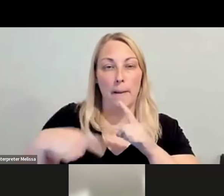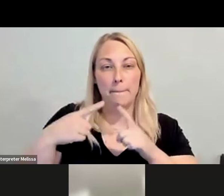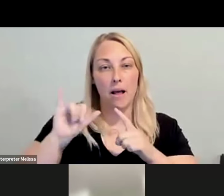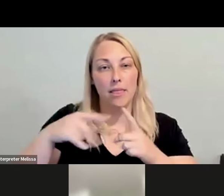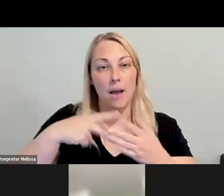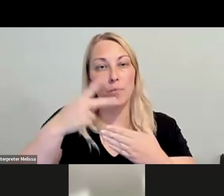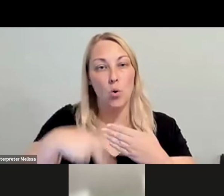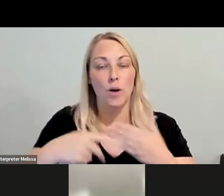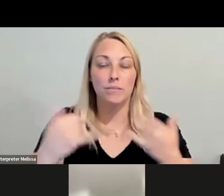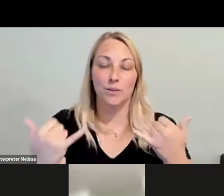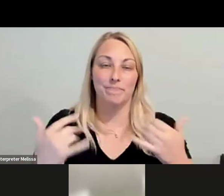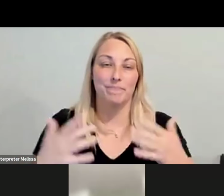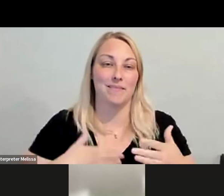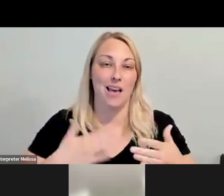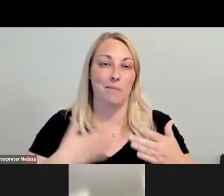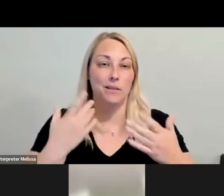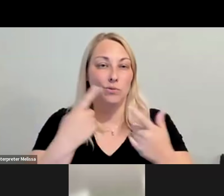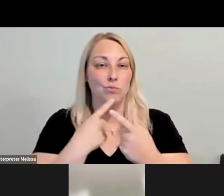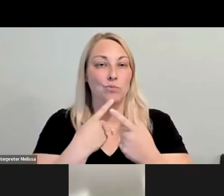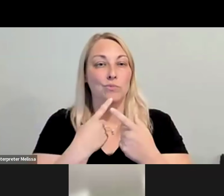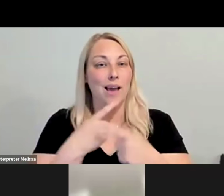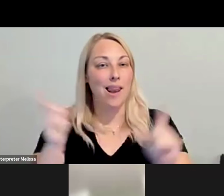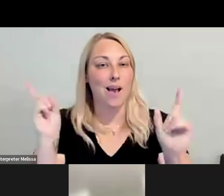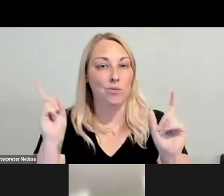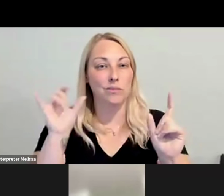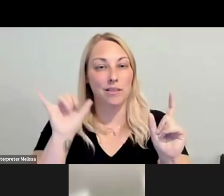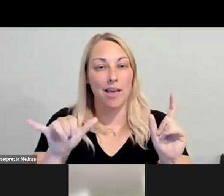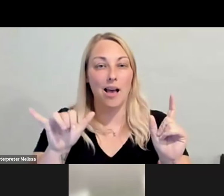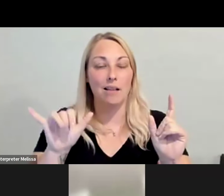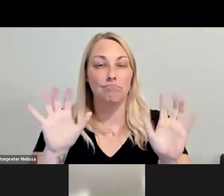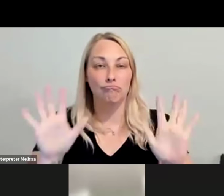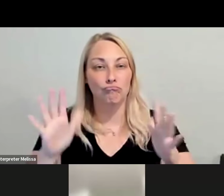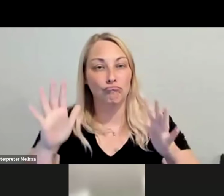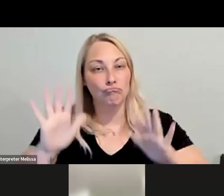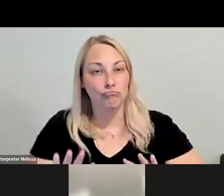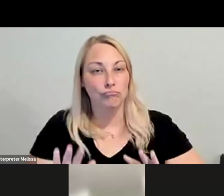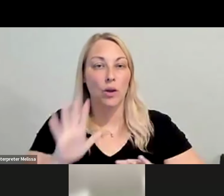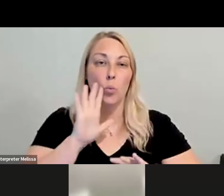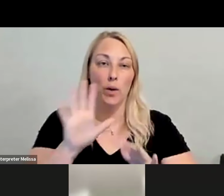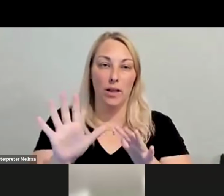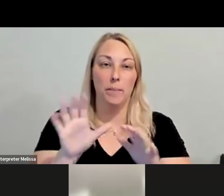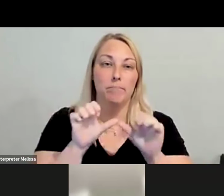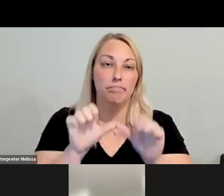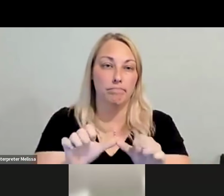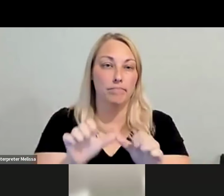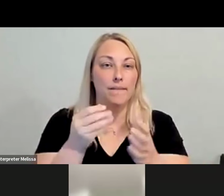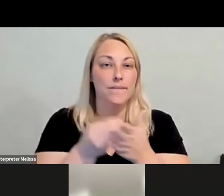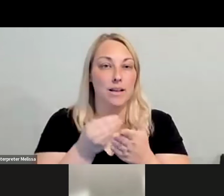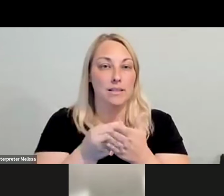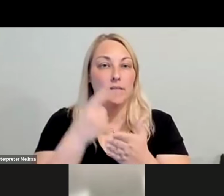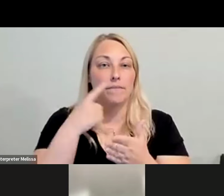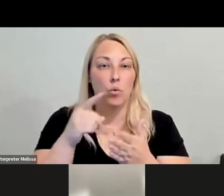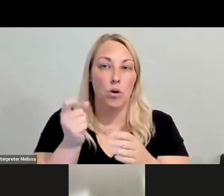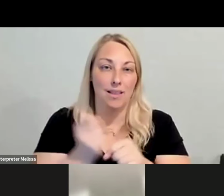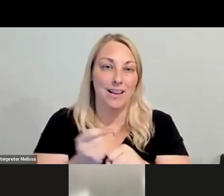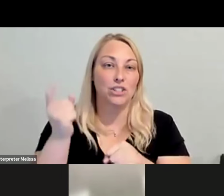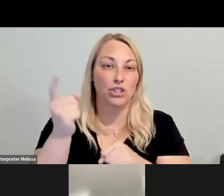announce that. To calm everyone's worries that it will be funded for this upcoming fiscal